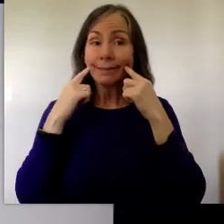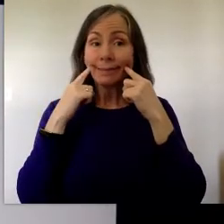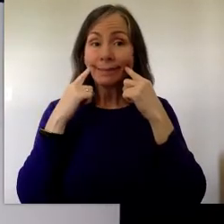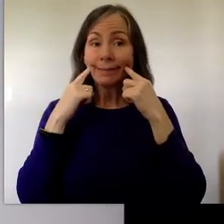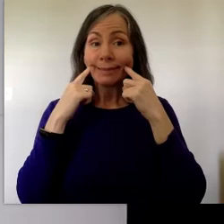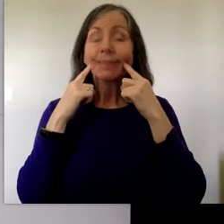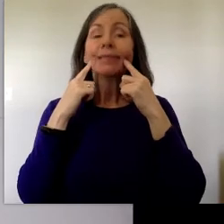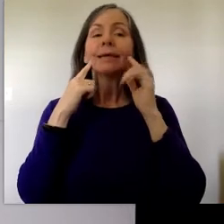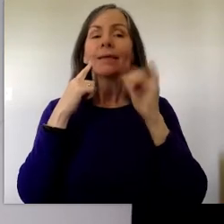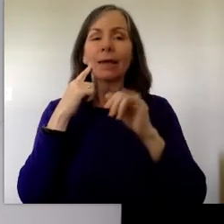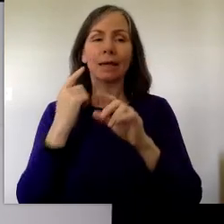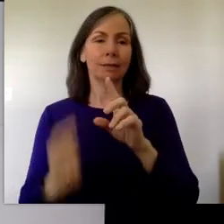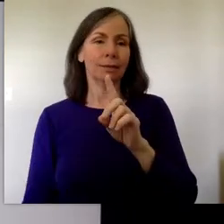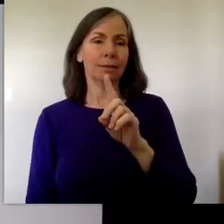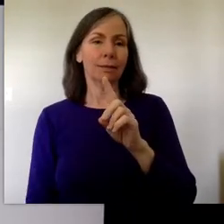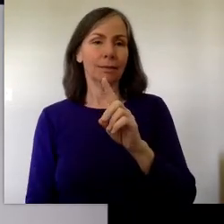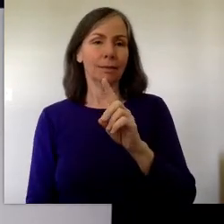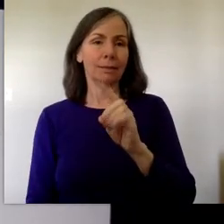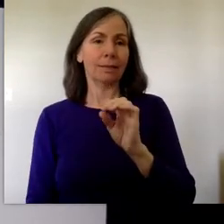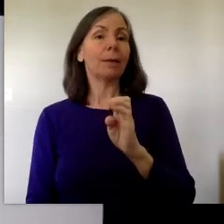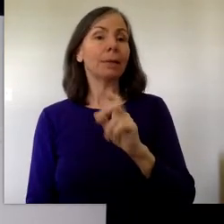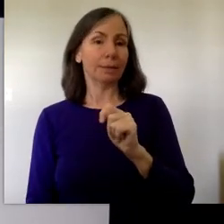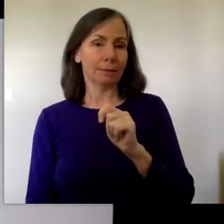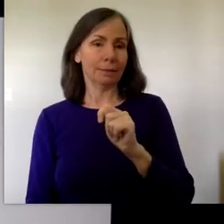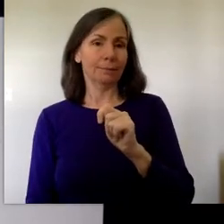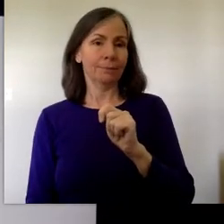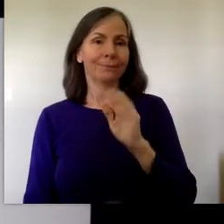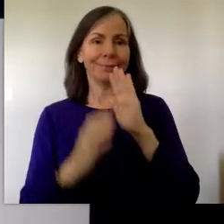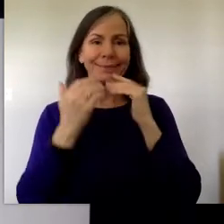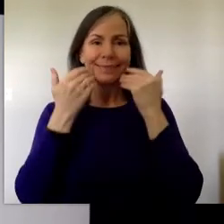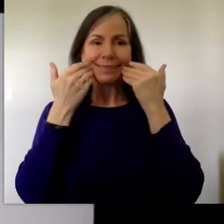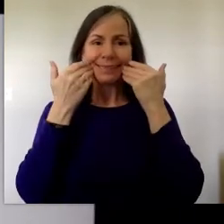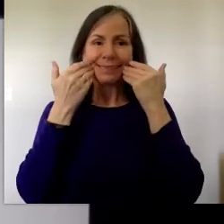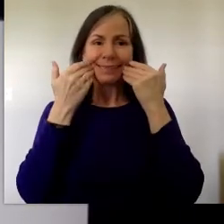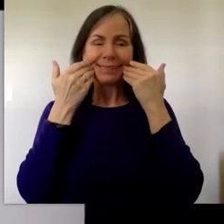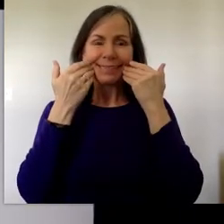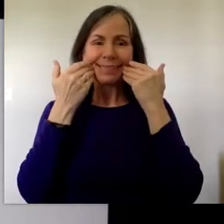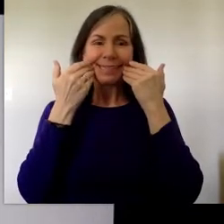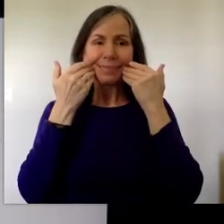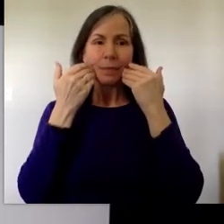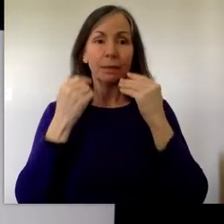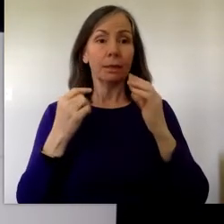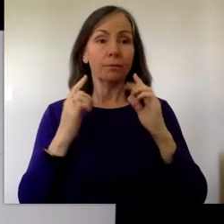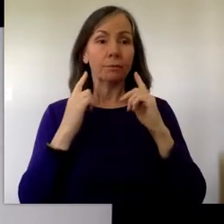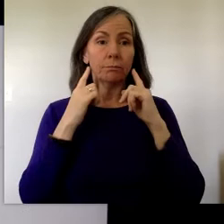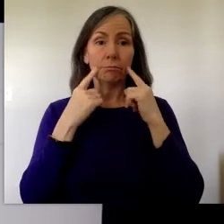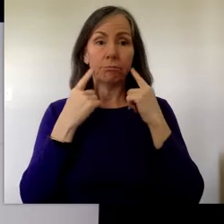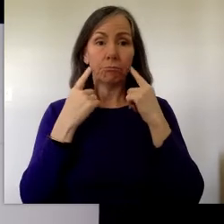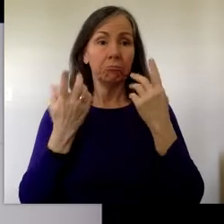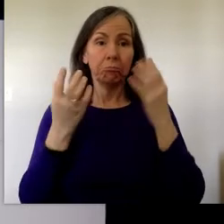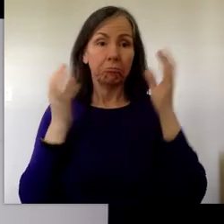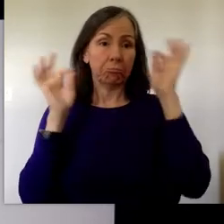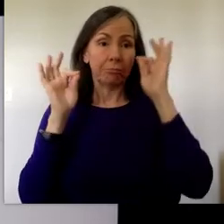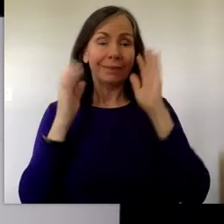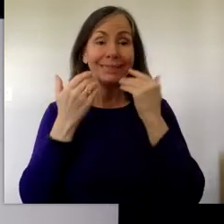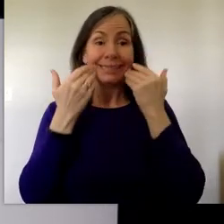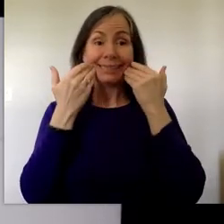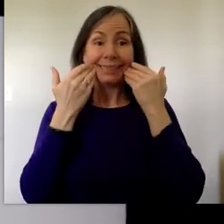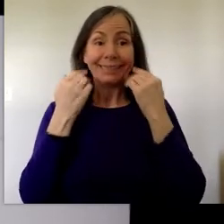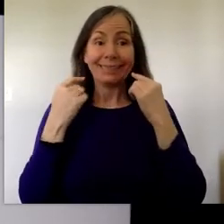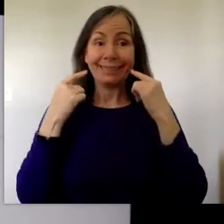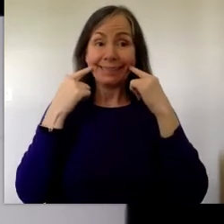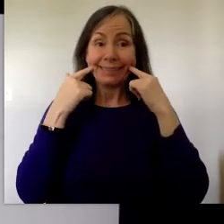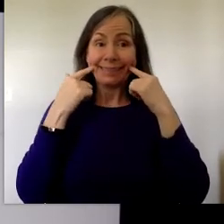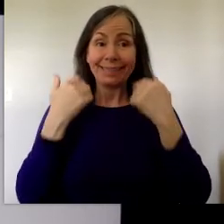side. So when you have to smile to figure this one out and determine if you have dimples.